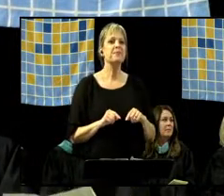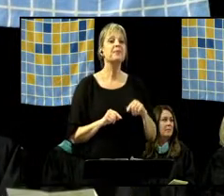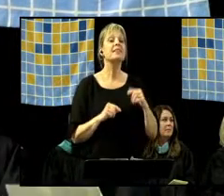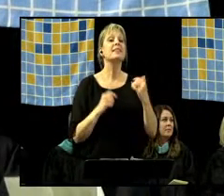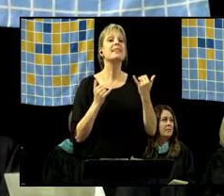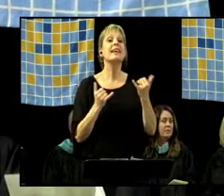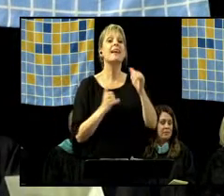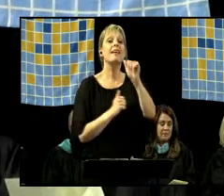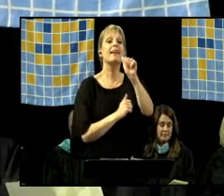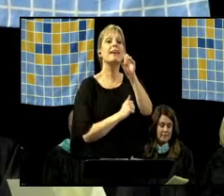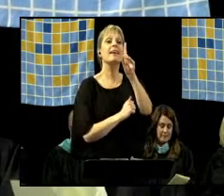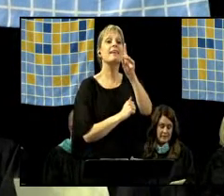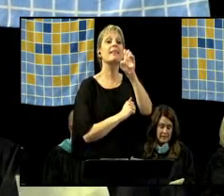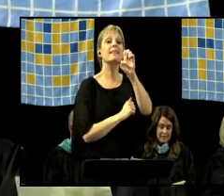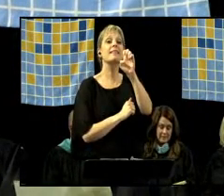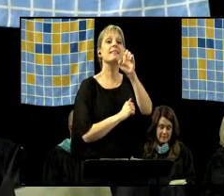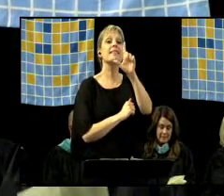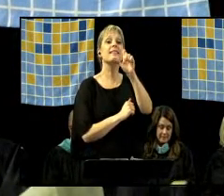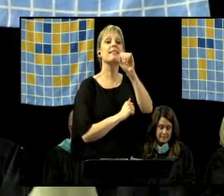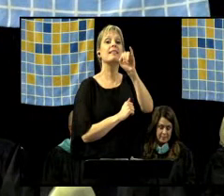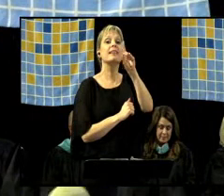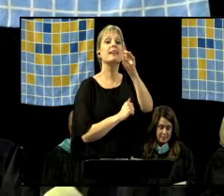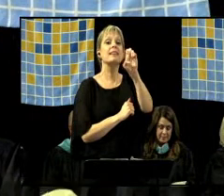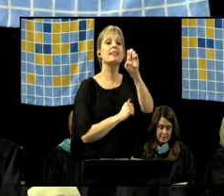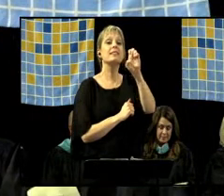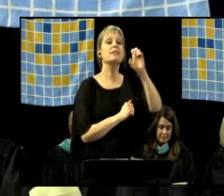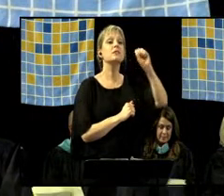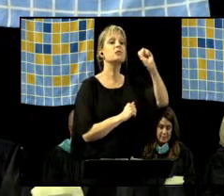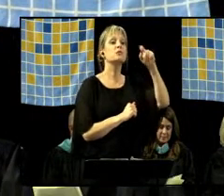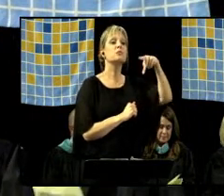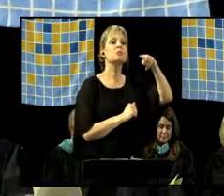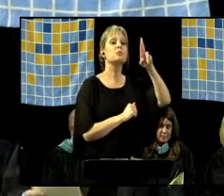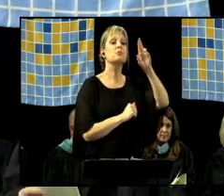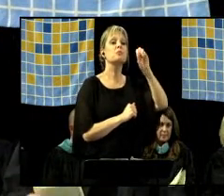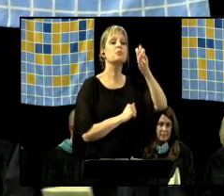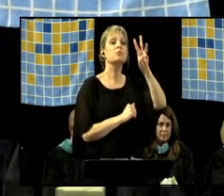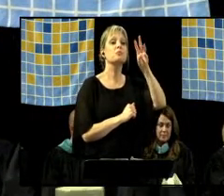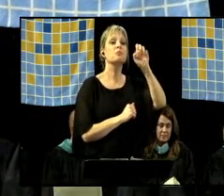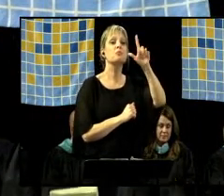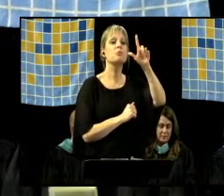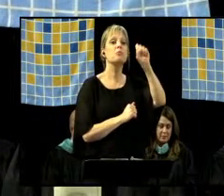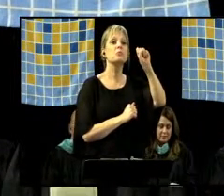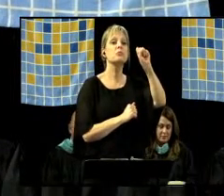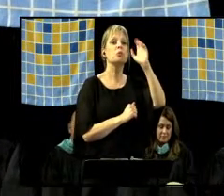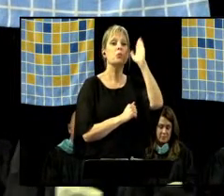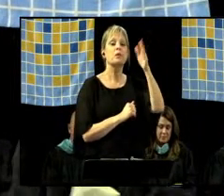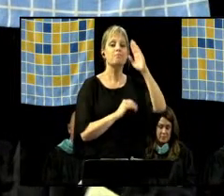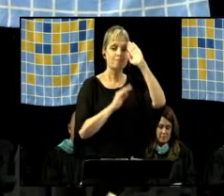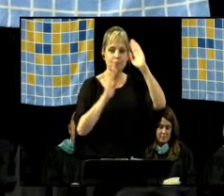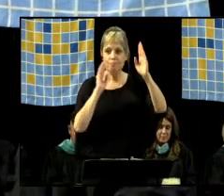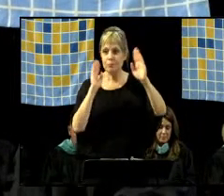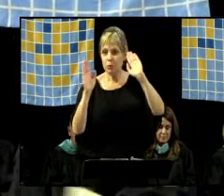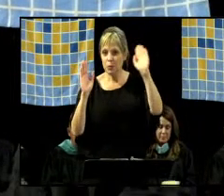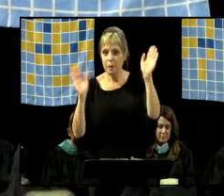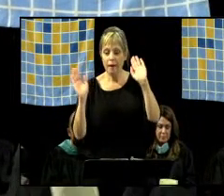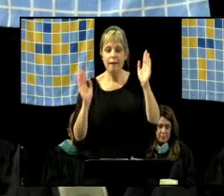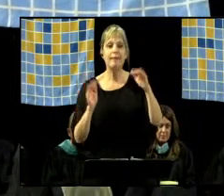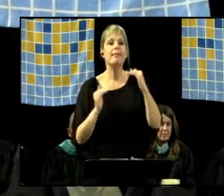Adelaide Sprawls, Senior Class President, will now share a farewell, followed by the singing of the South Florence High School alma